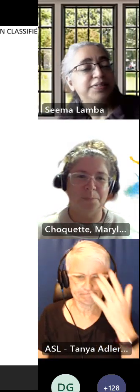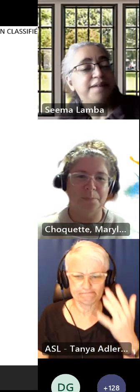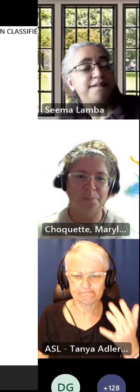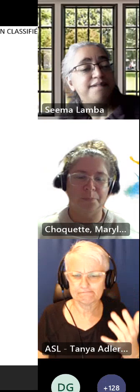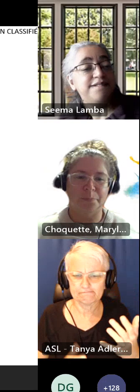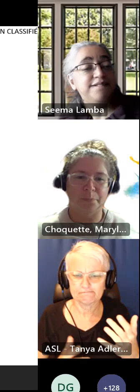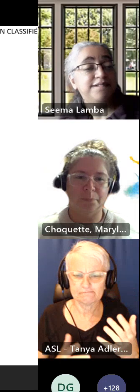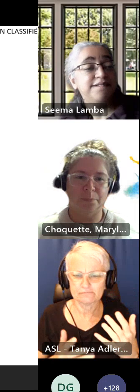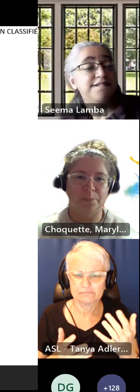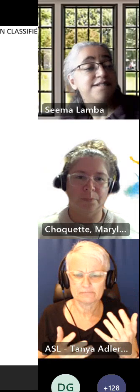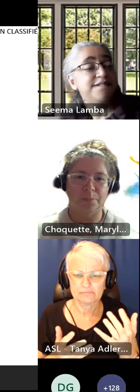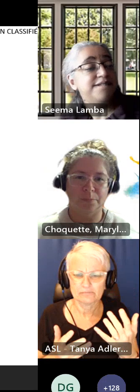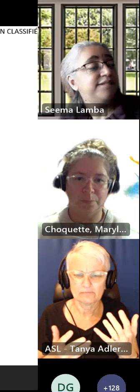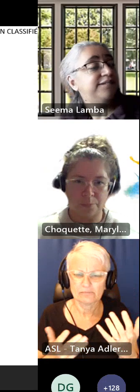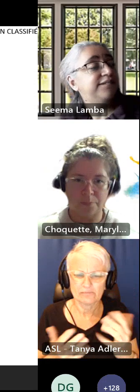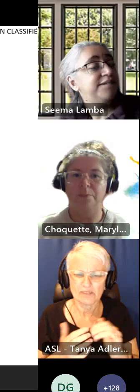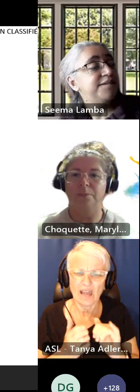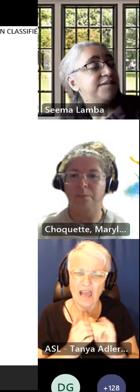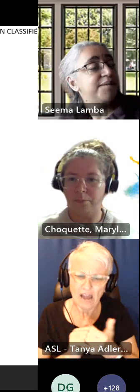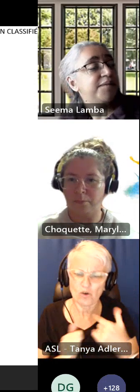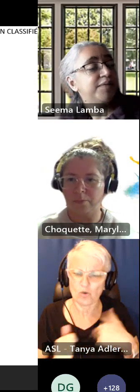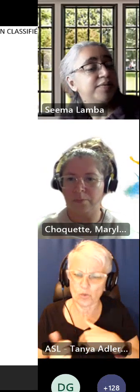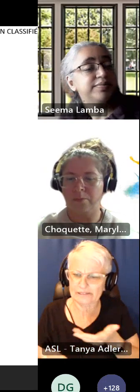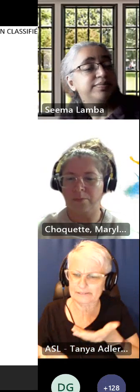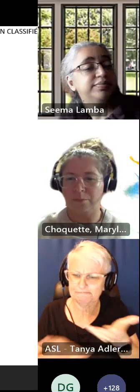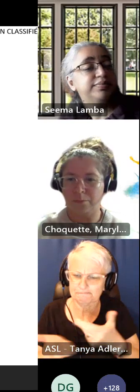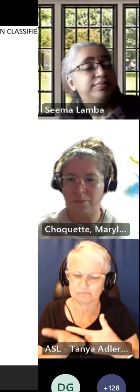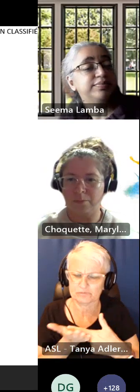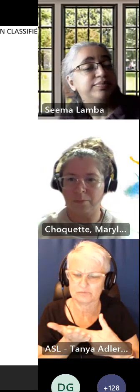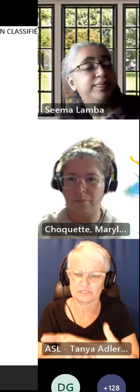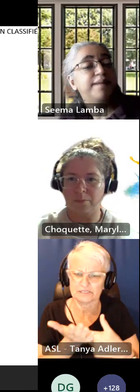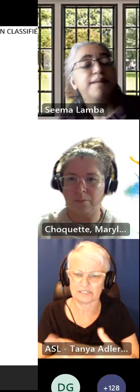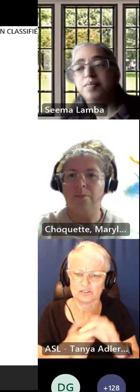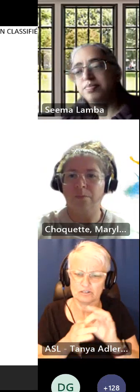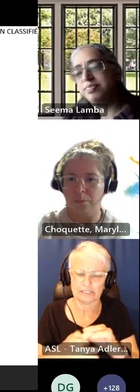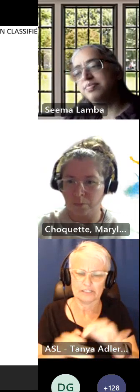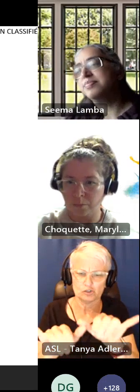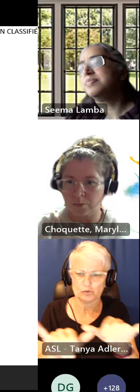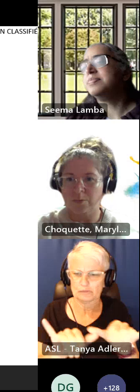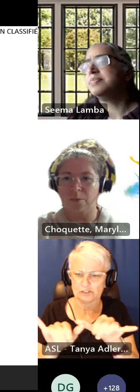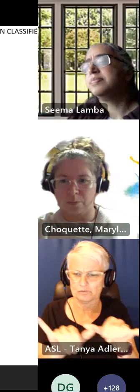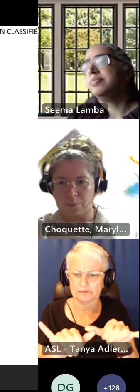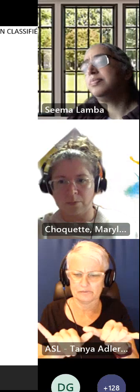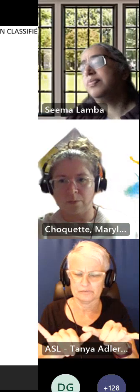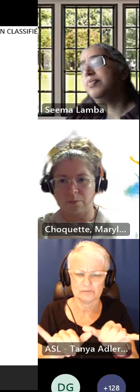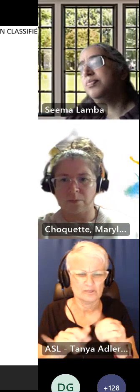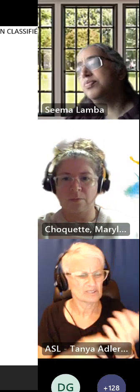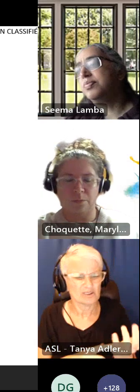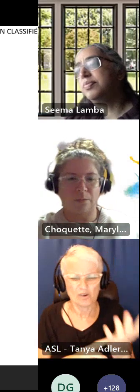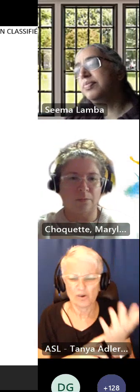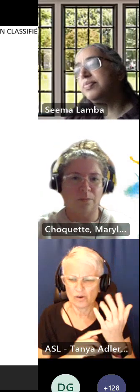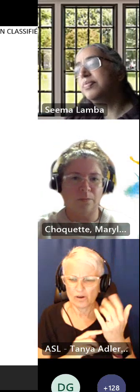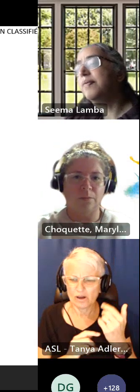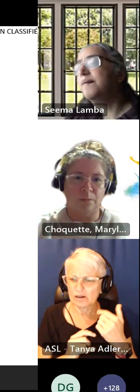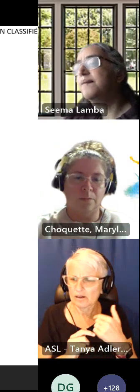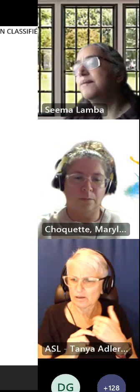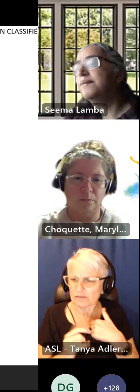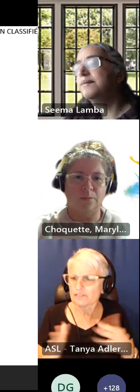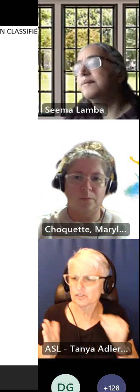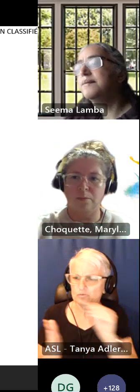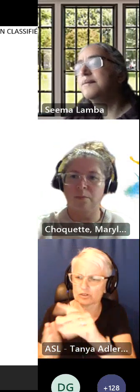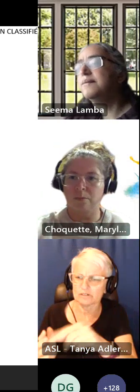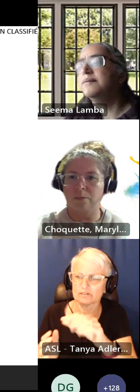that we have this conversation around measurement. Why is it, I put my